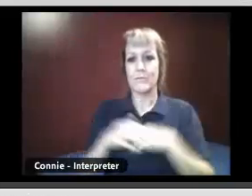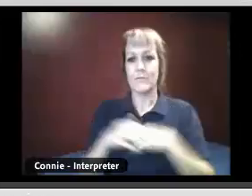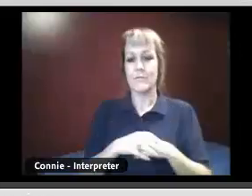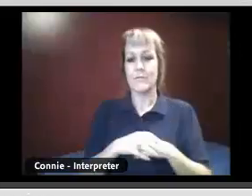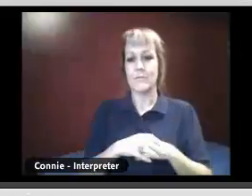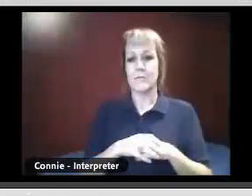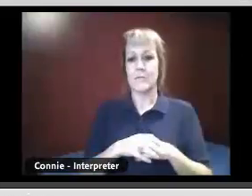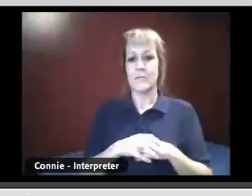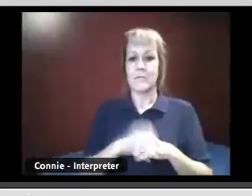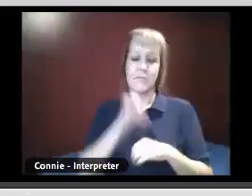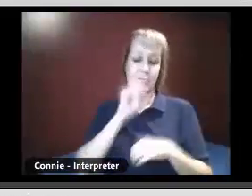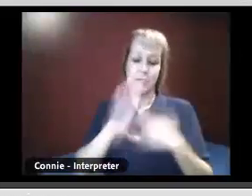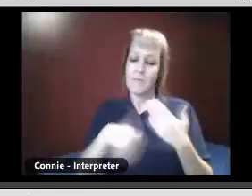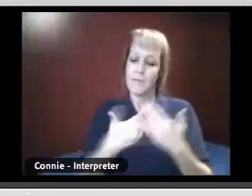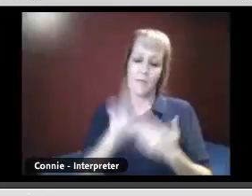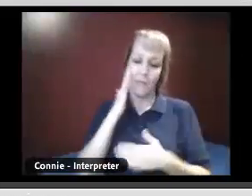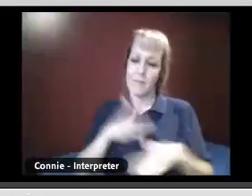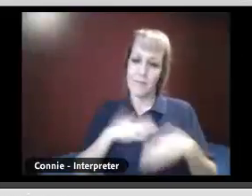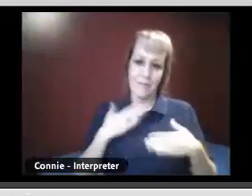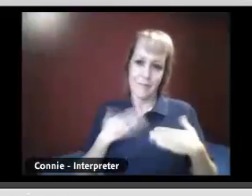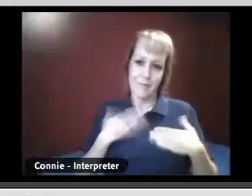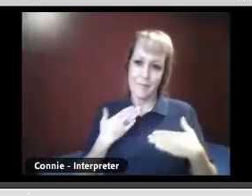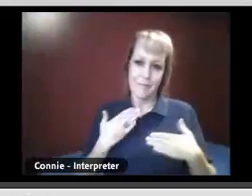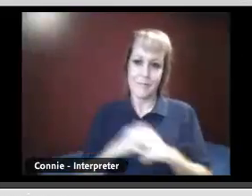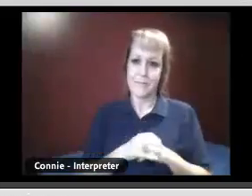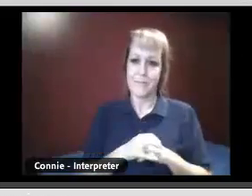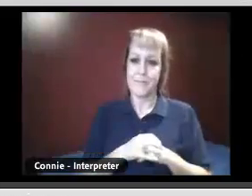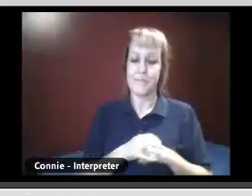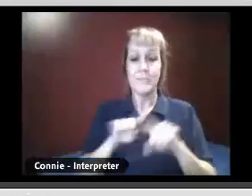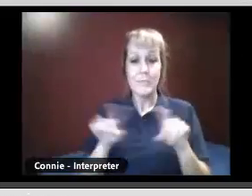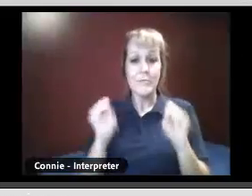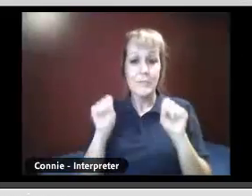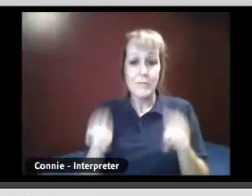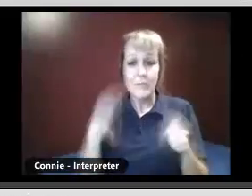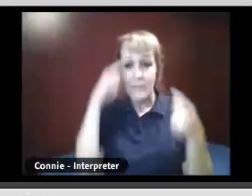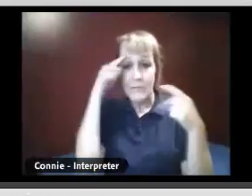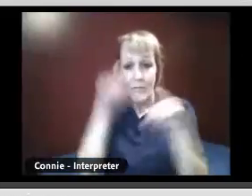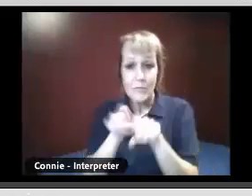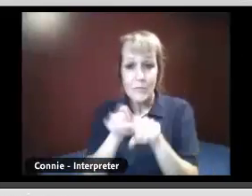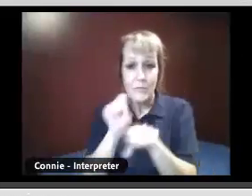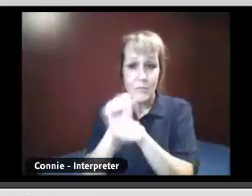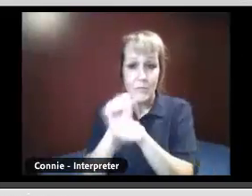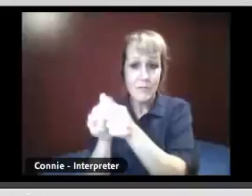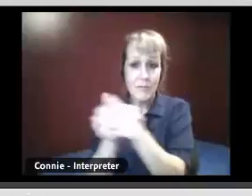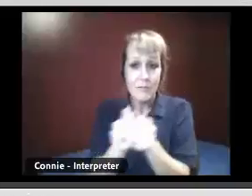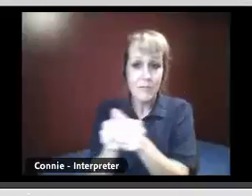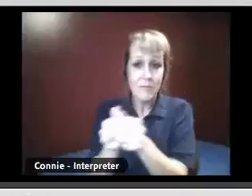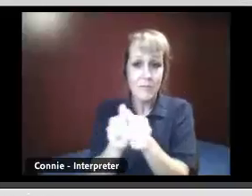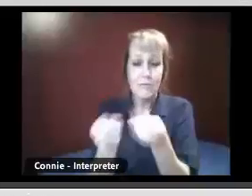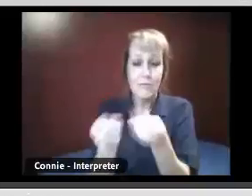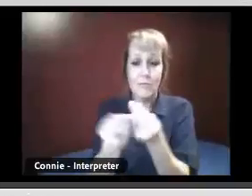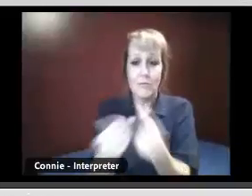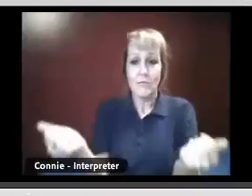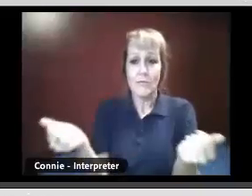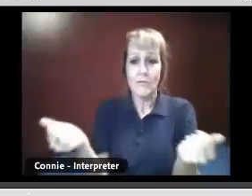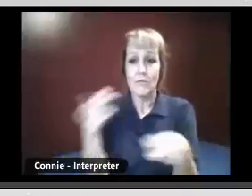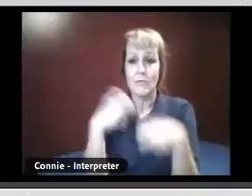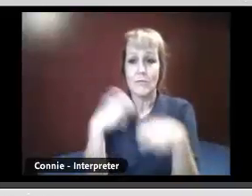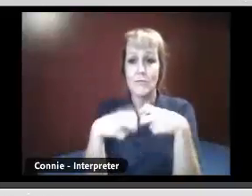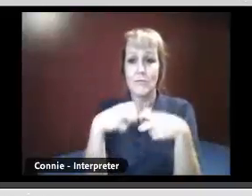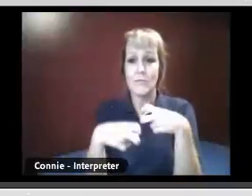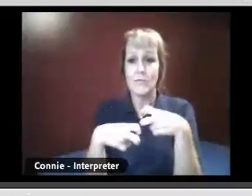not everybody is going to be happy at times. But if we can get agreement to work together, right, for resolution, then we've really made a